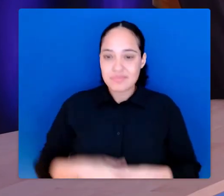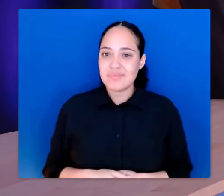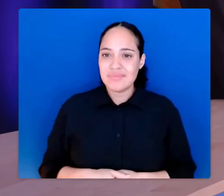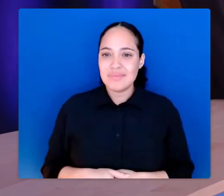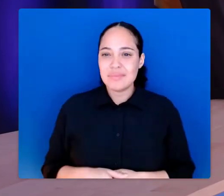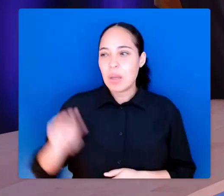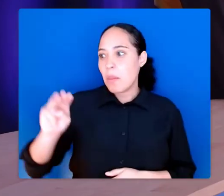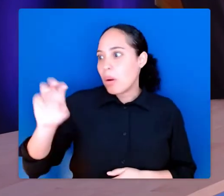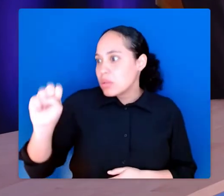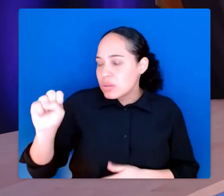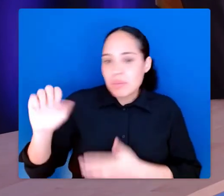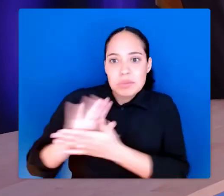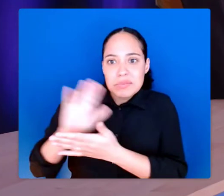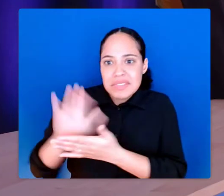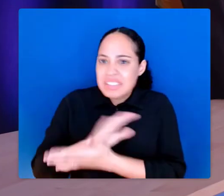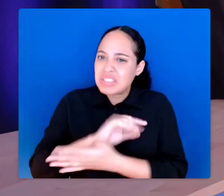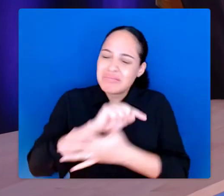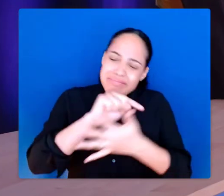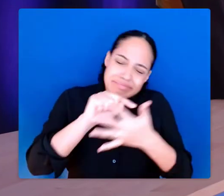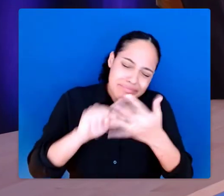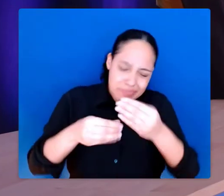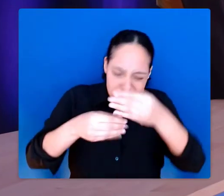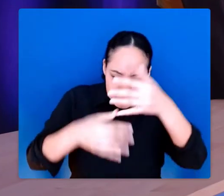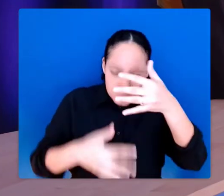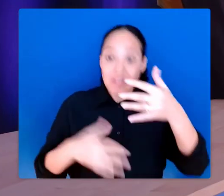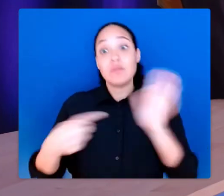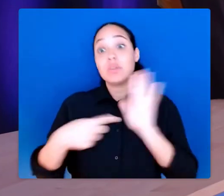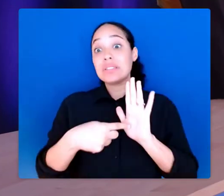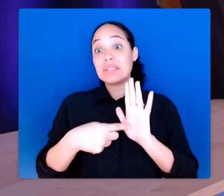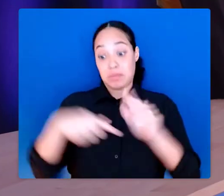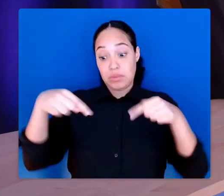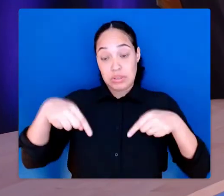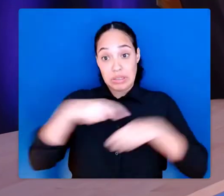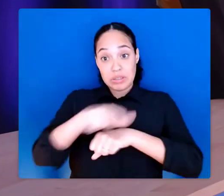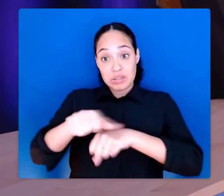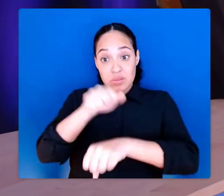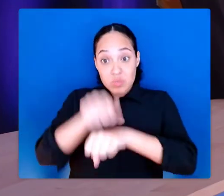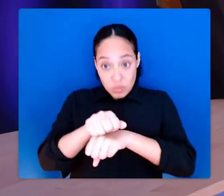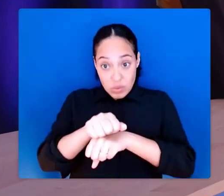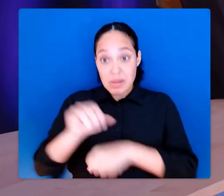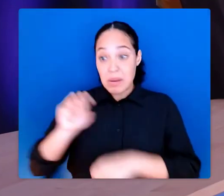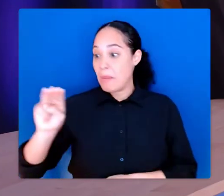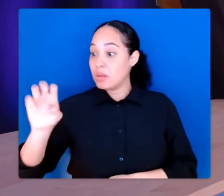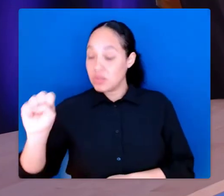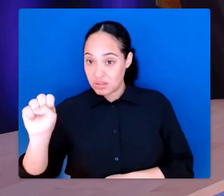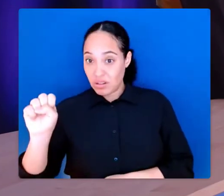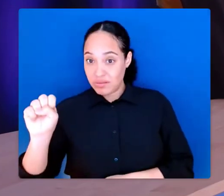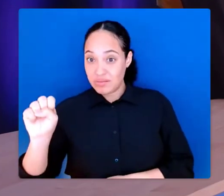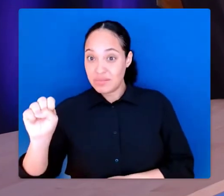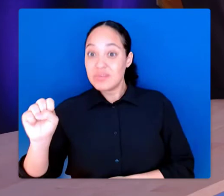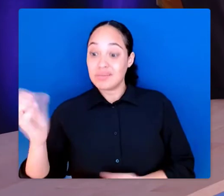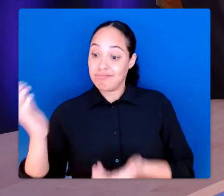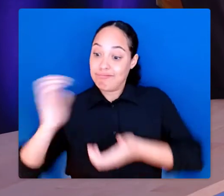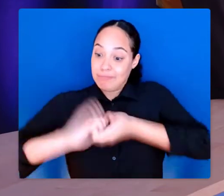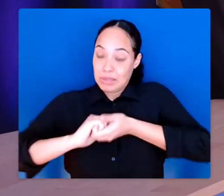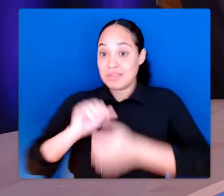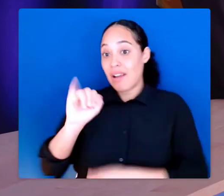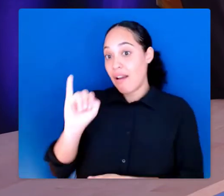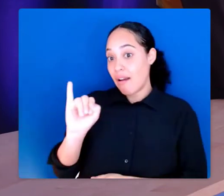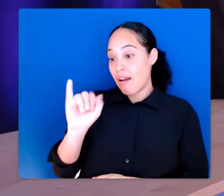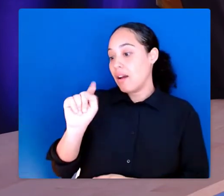it brings to questions which we think are unsolvable or we think are beyond our realms of imagination even.